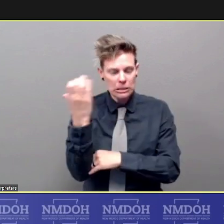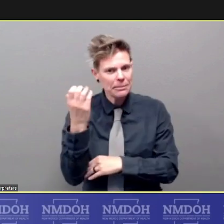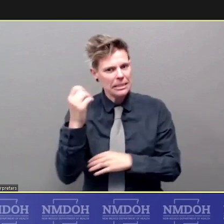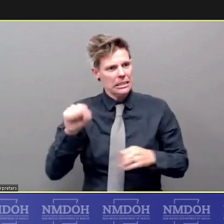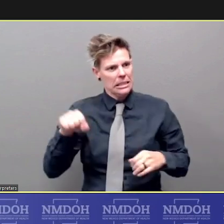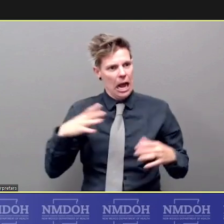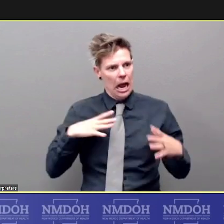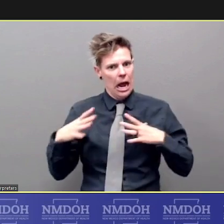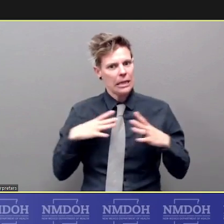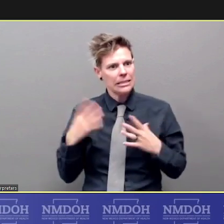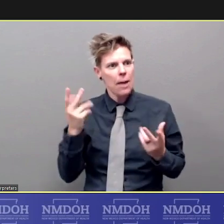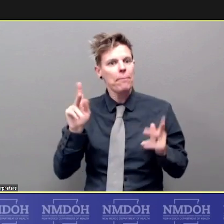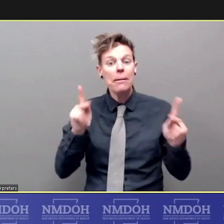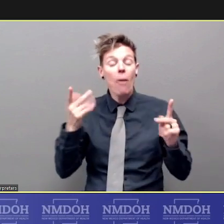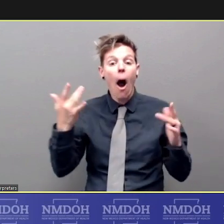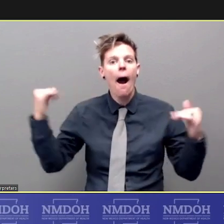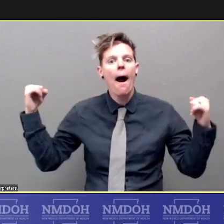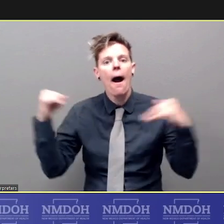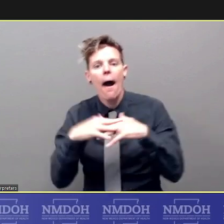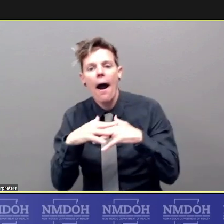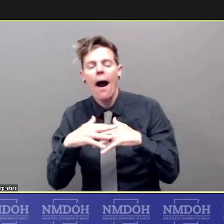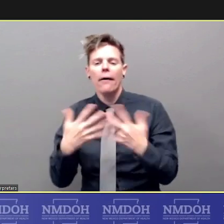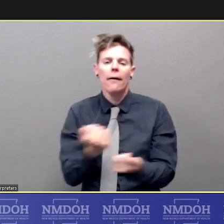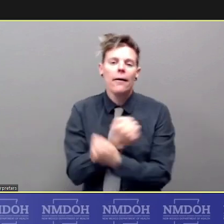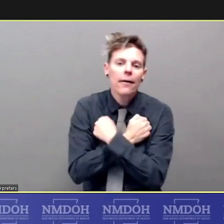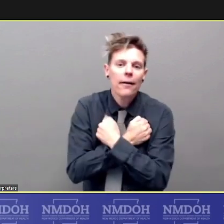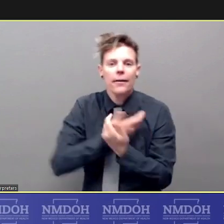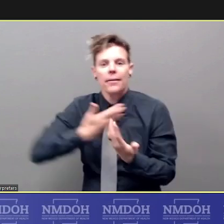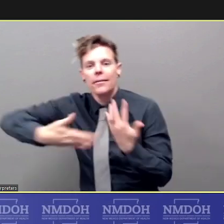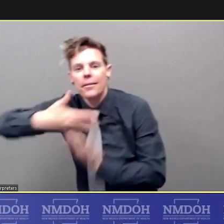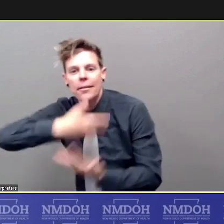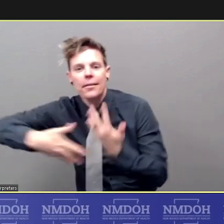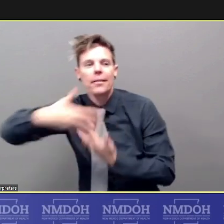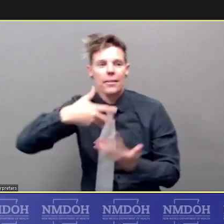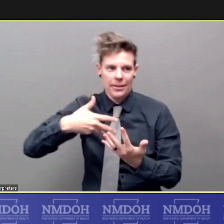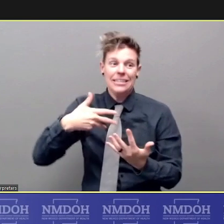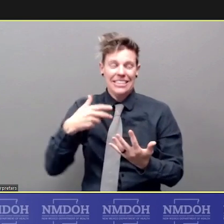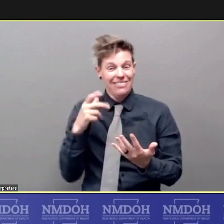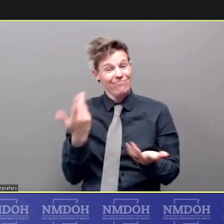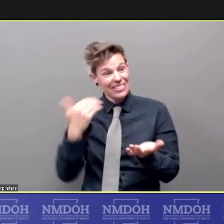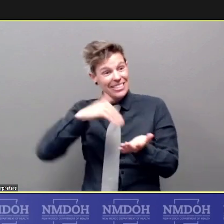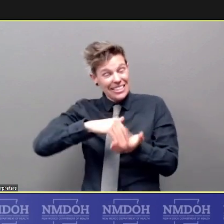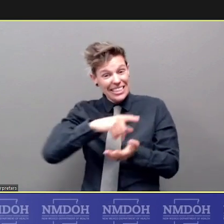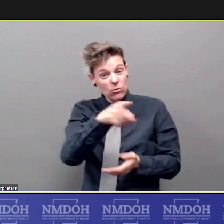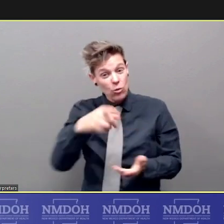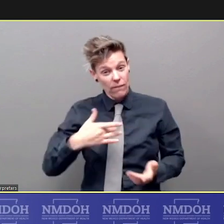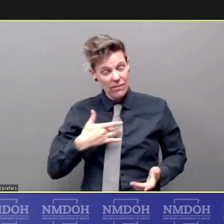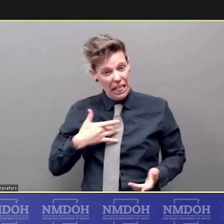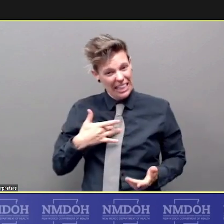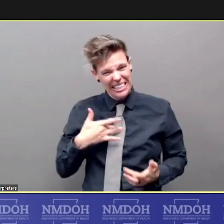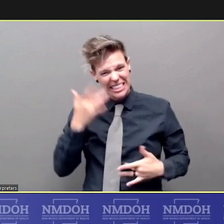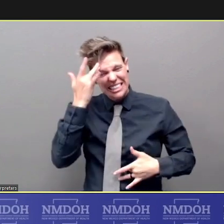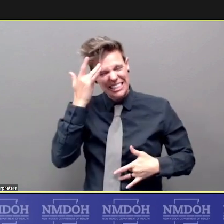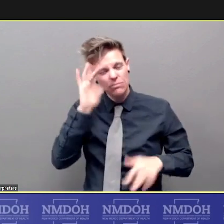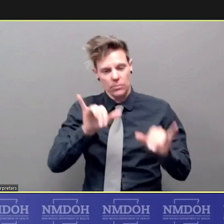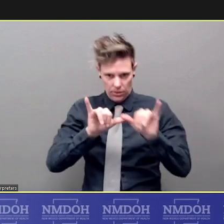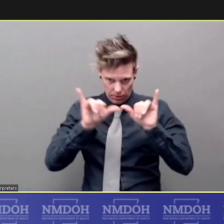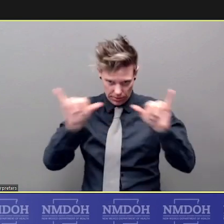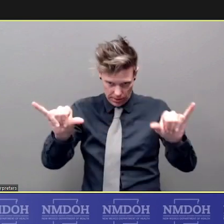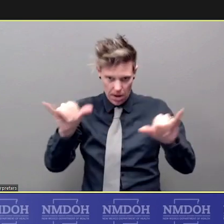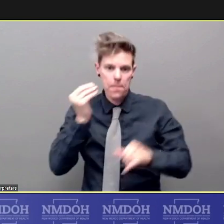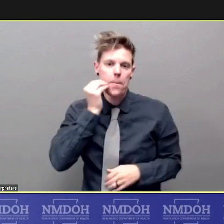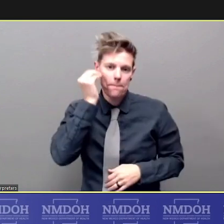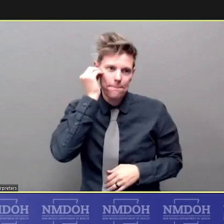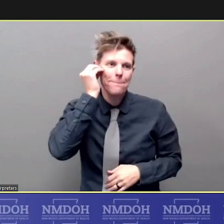one another. And so, the ask is, please, if you are ill, please stay at home. There's another time to see your family.